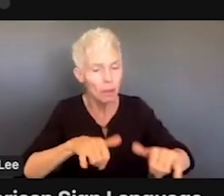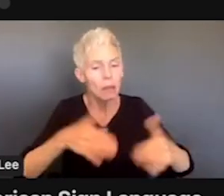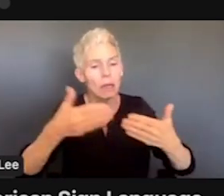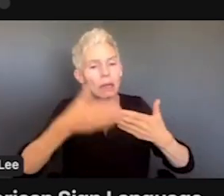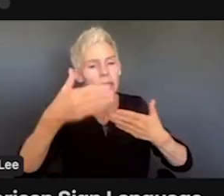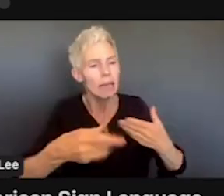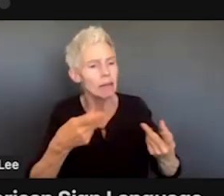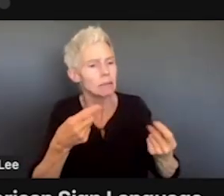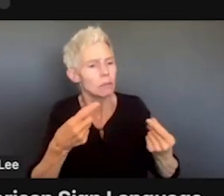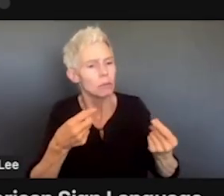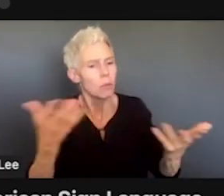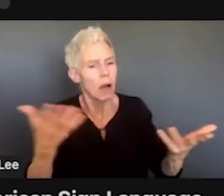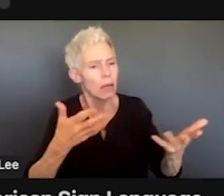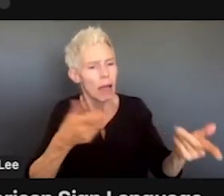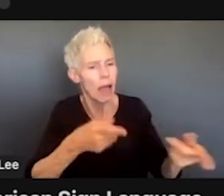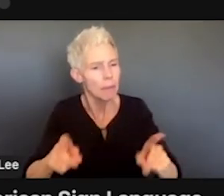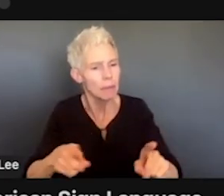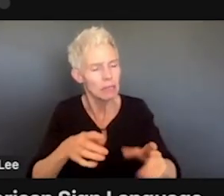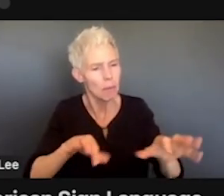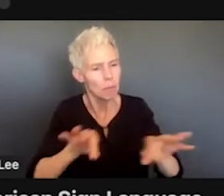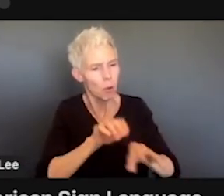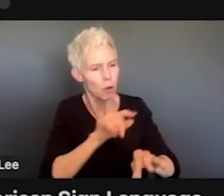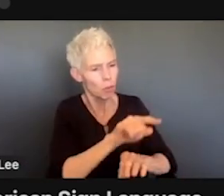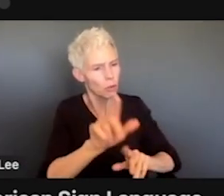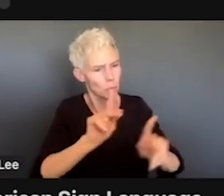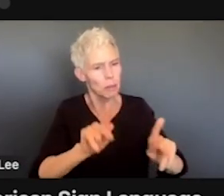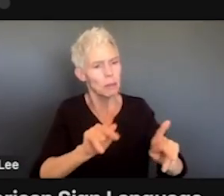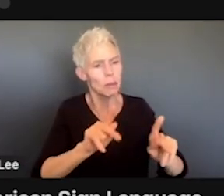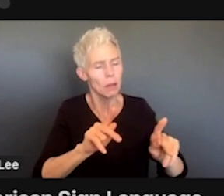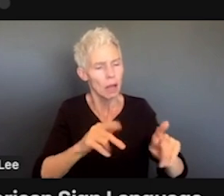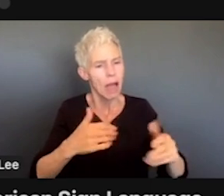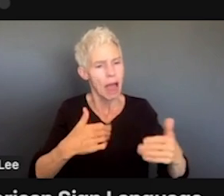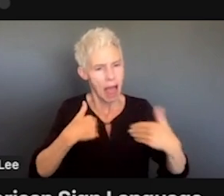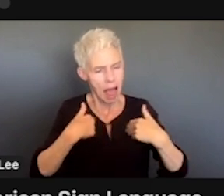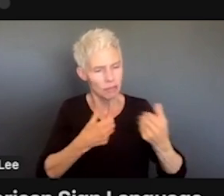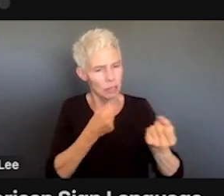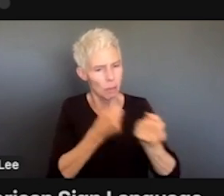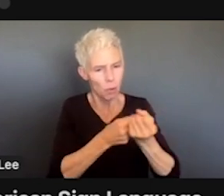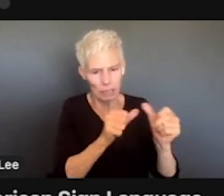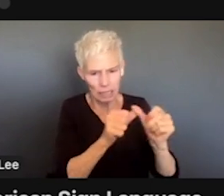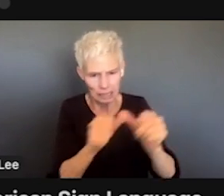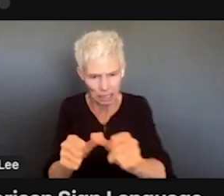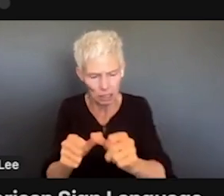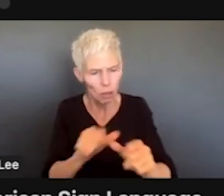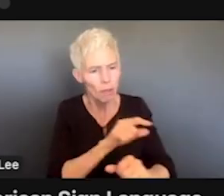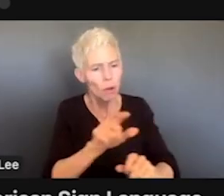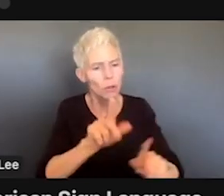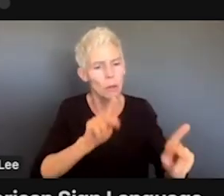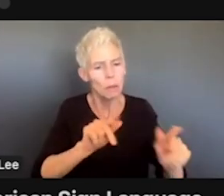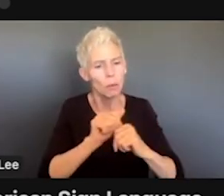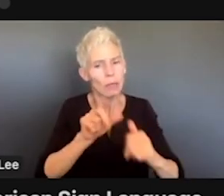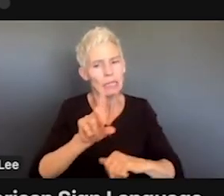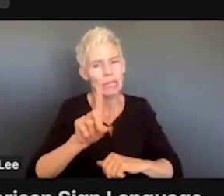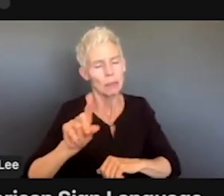to meet the needs of people with disabilities, and we need to figure out how to overcome